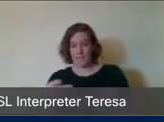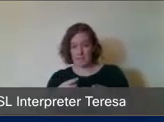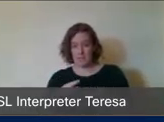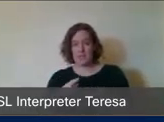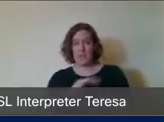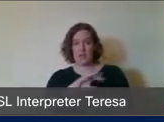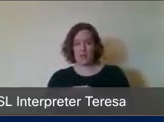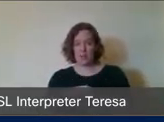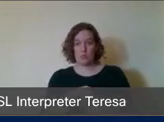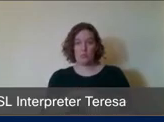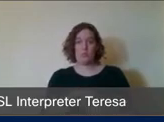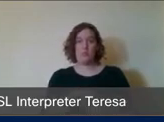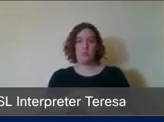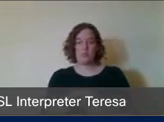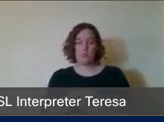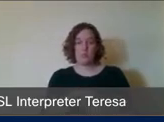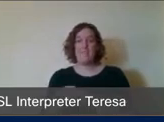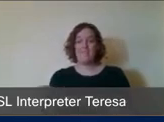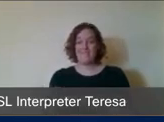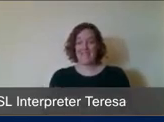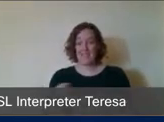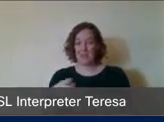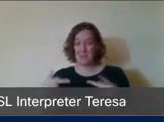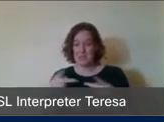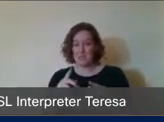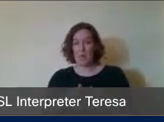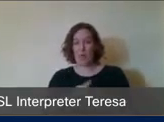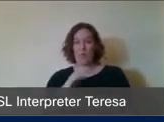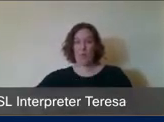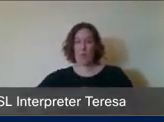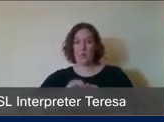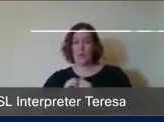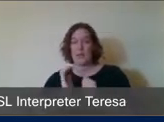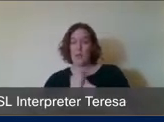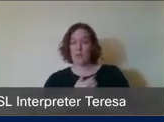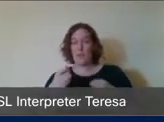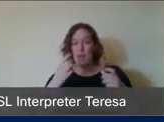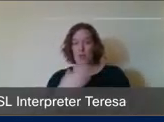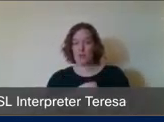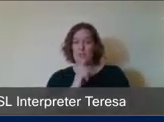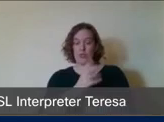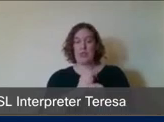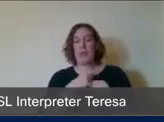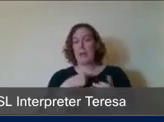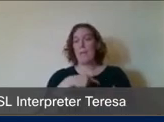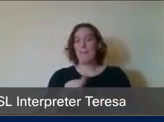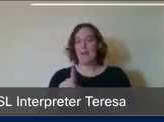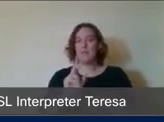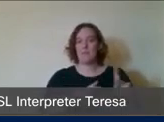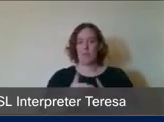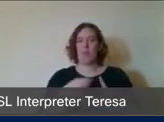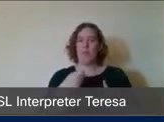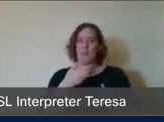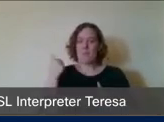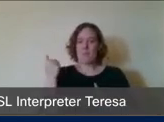only filling those positions, but partnering with our managers to make sure that we're getting the best candidates from the best possible